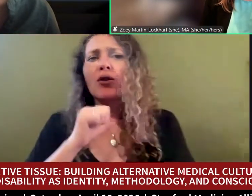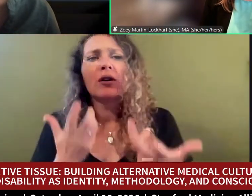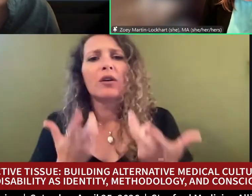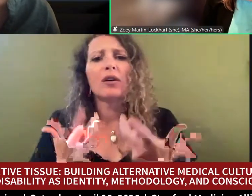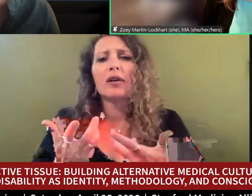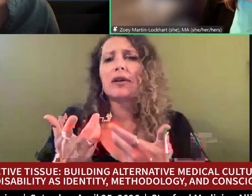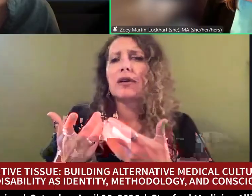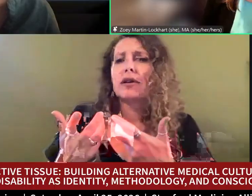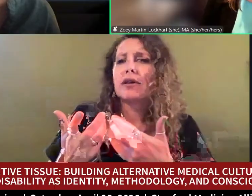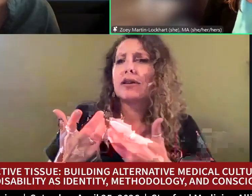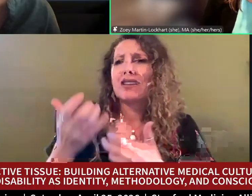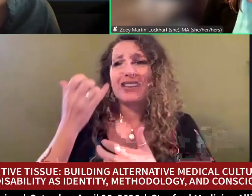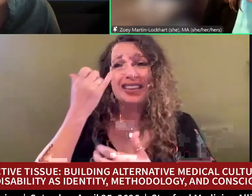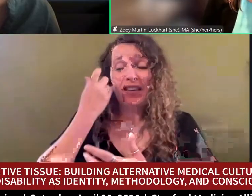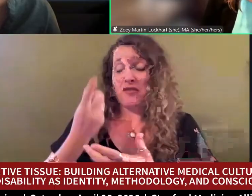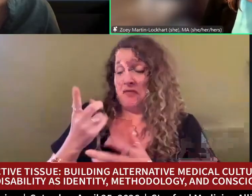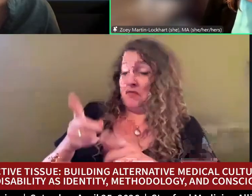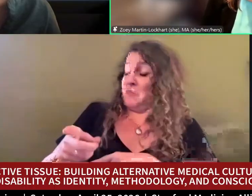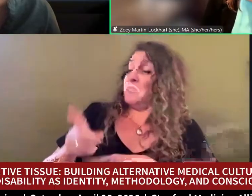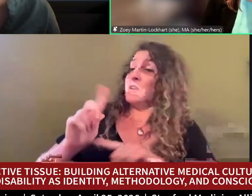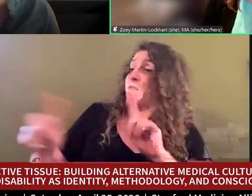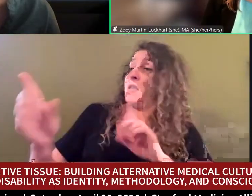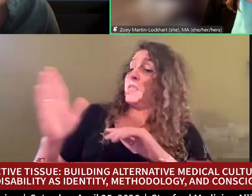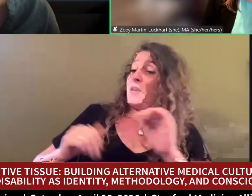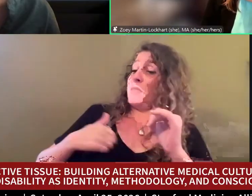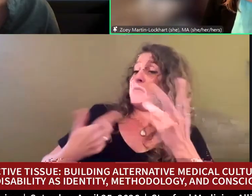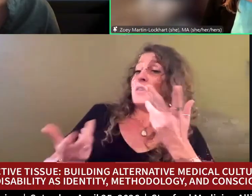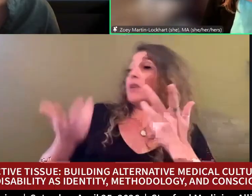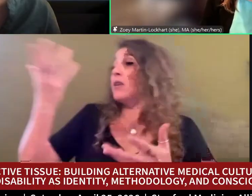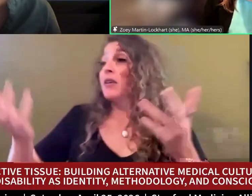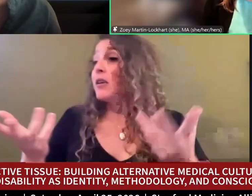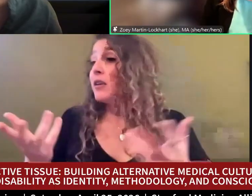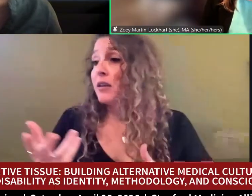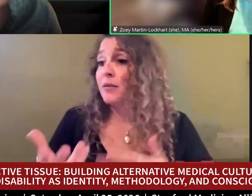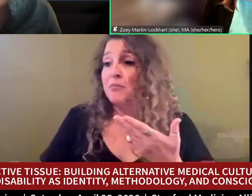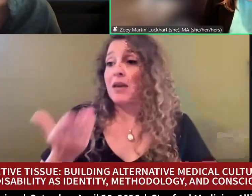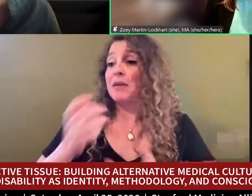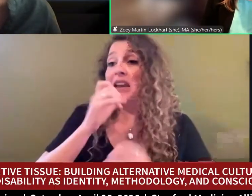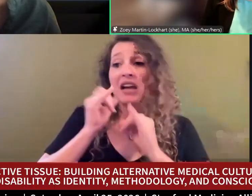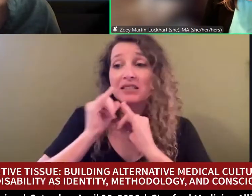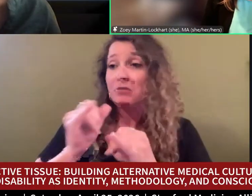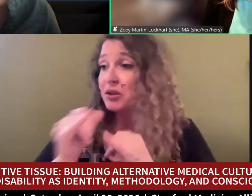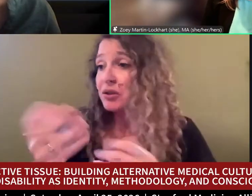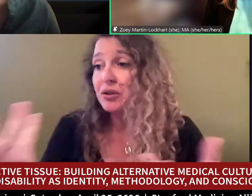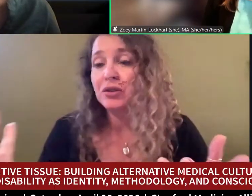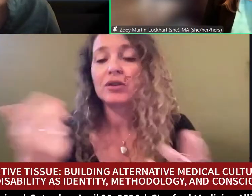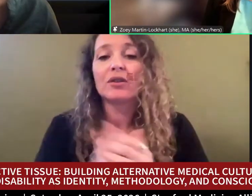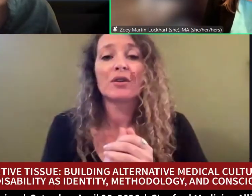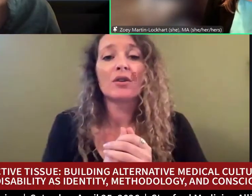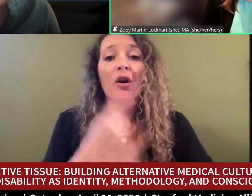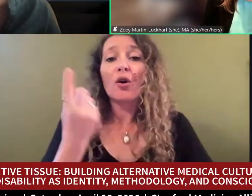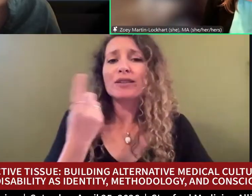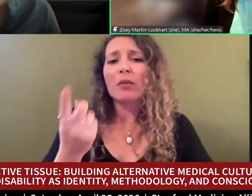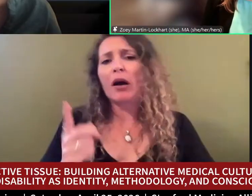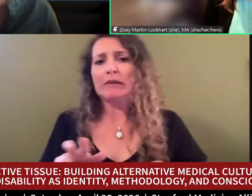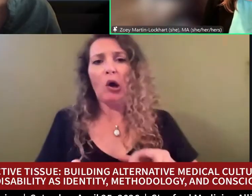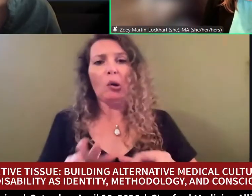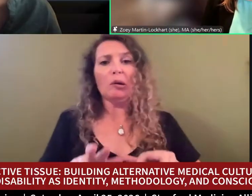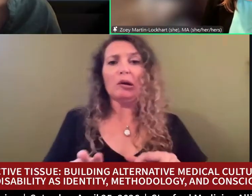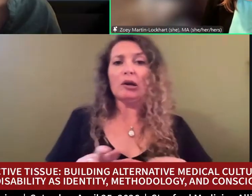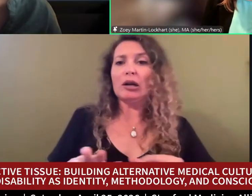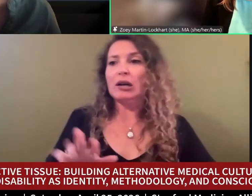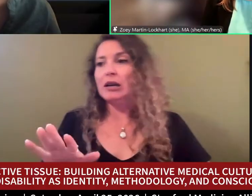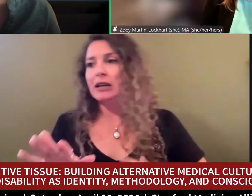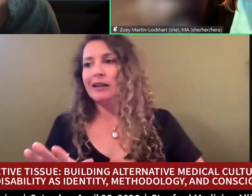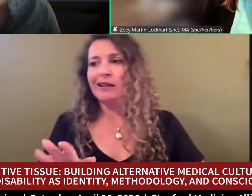if they're not similar to each other in tons of different ways. Or if someone like acts a little awkward and